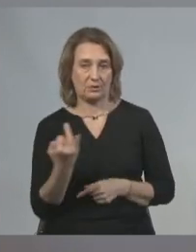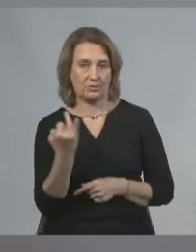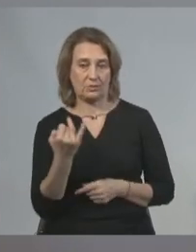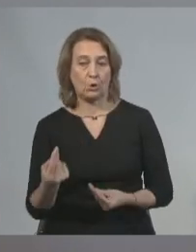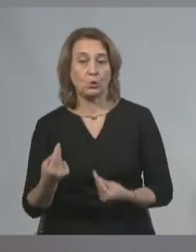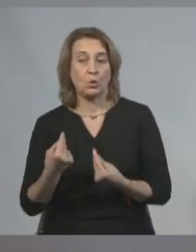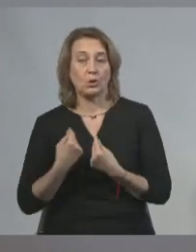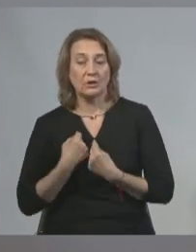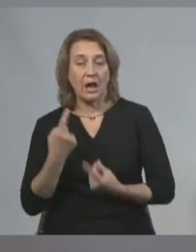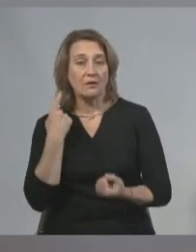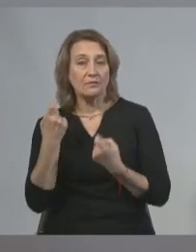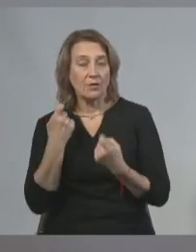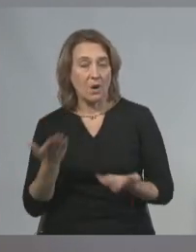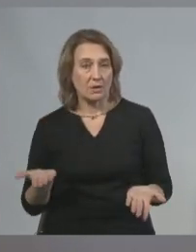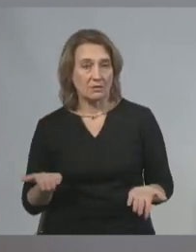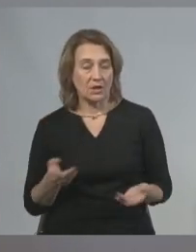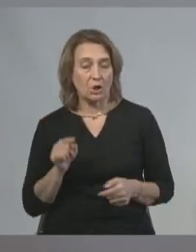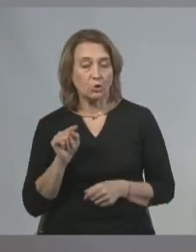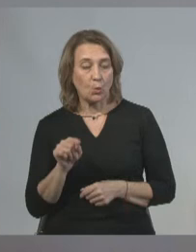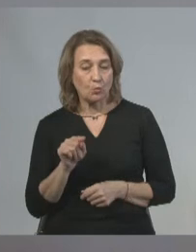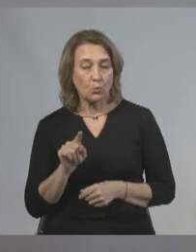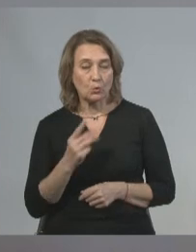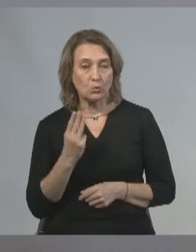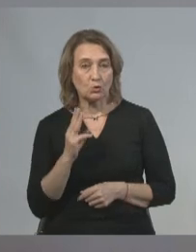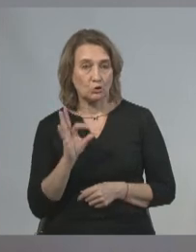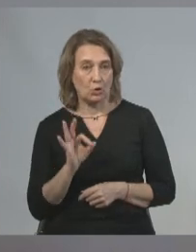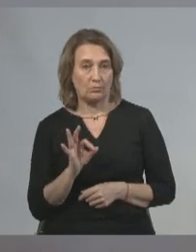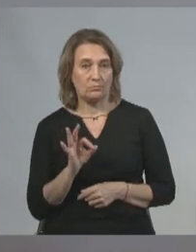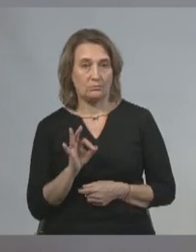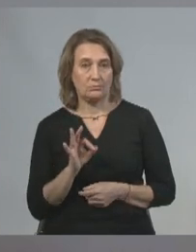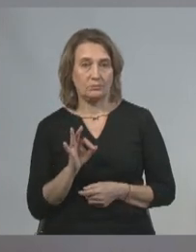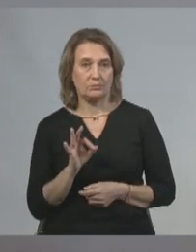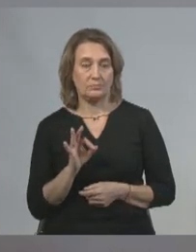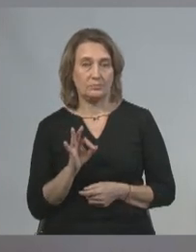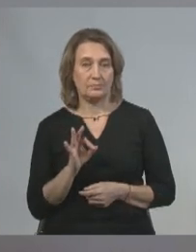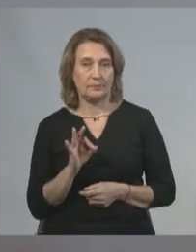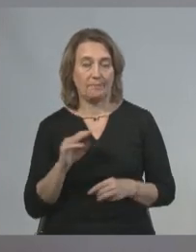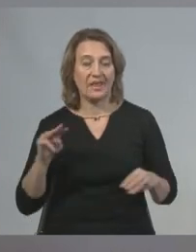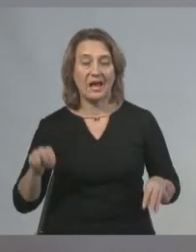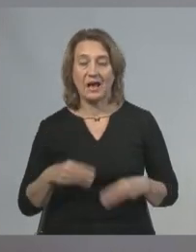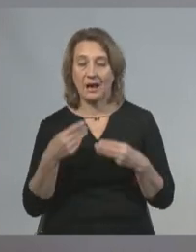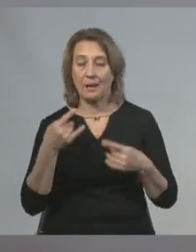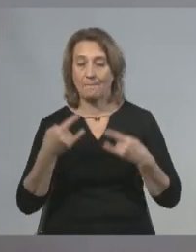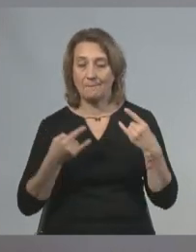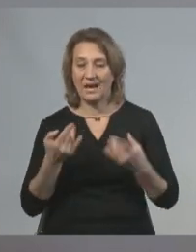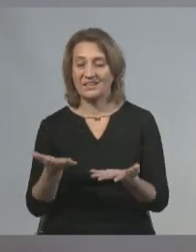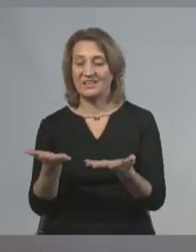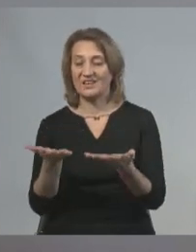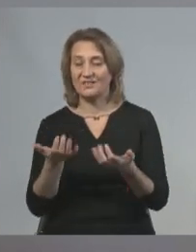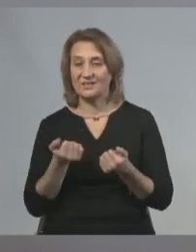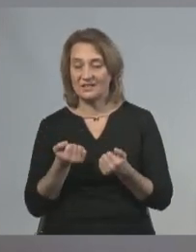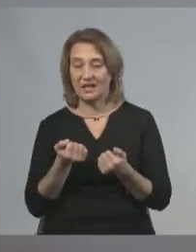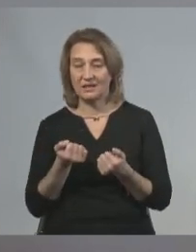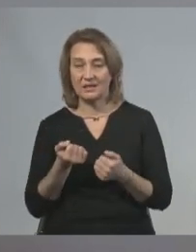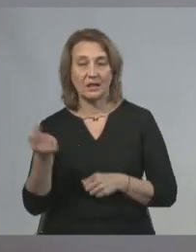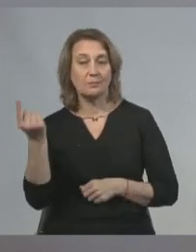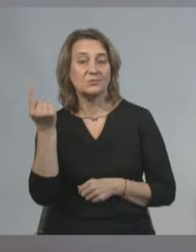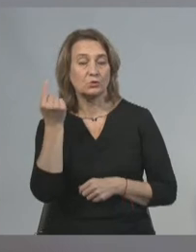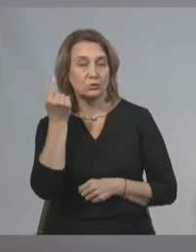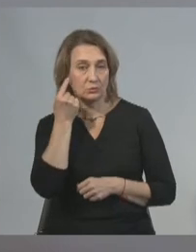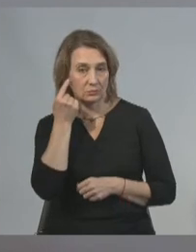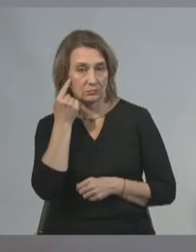protected uh neighbors uh names and backgrounds and it's really hard to find here gender-based